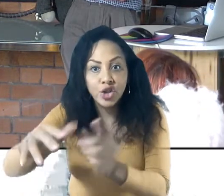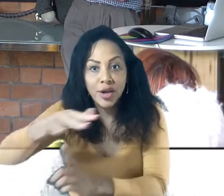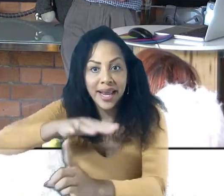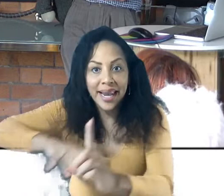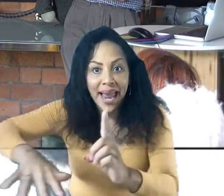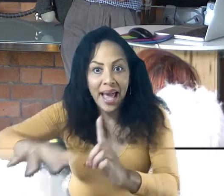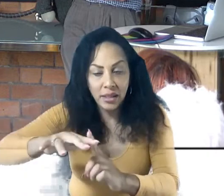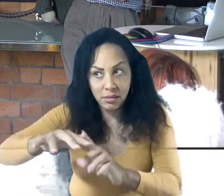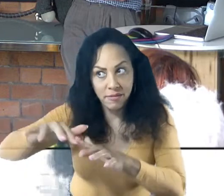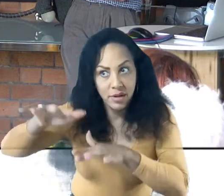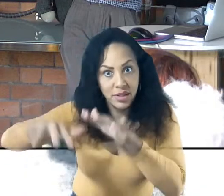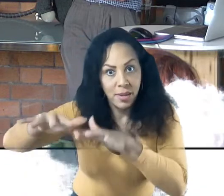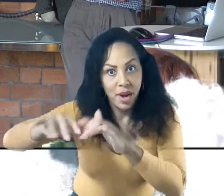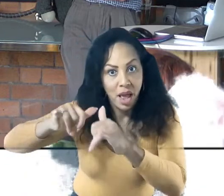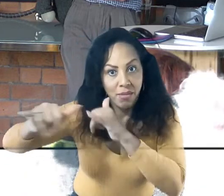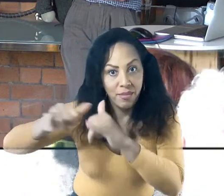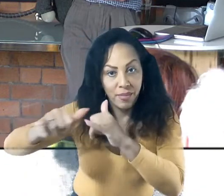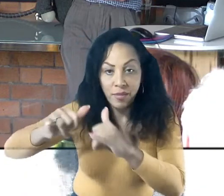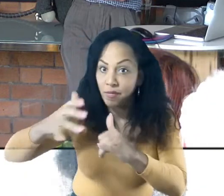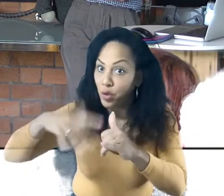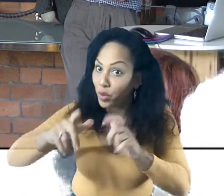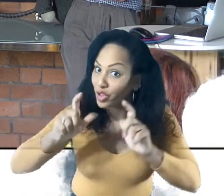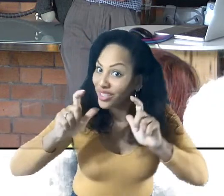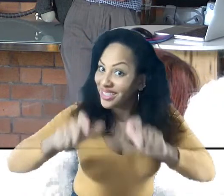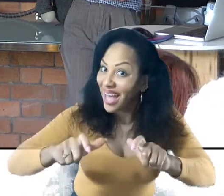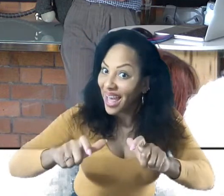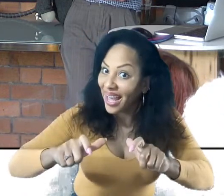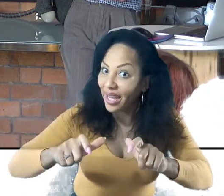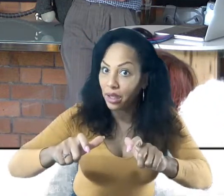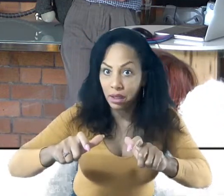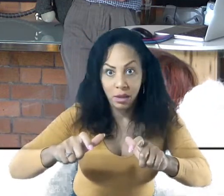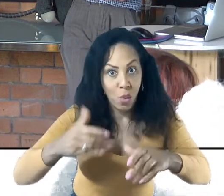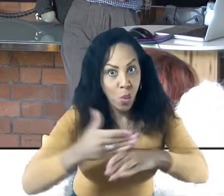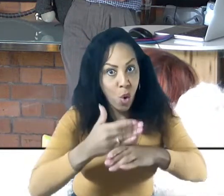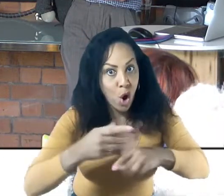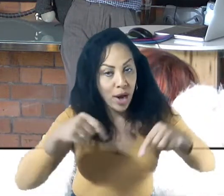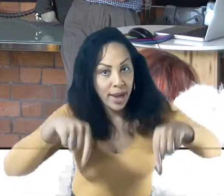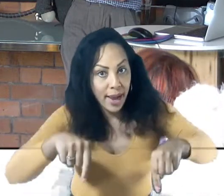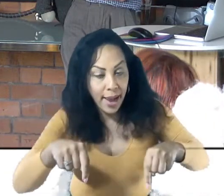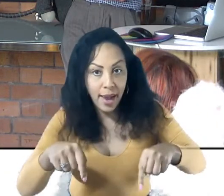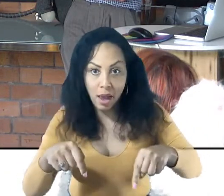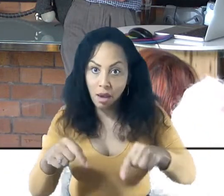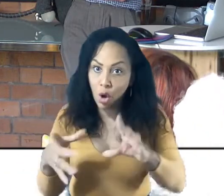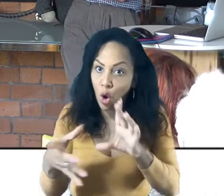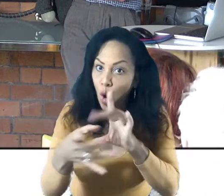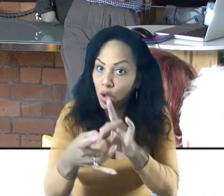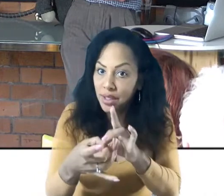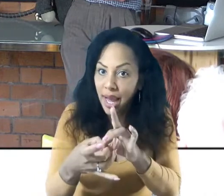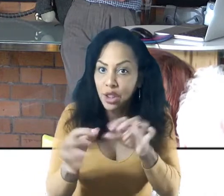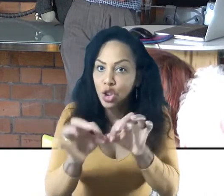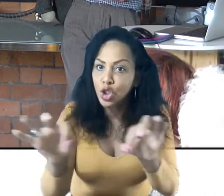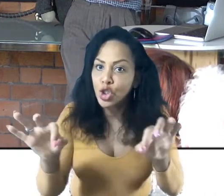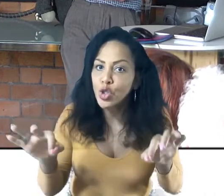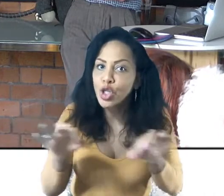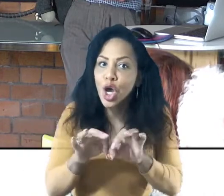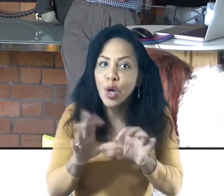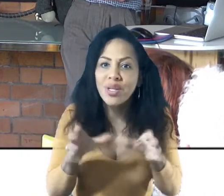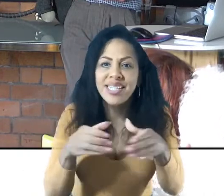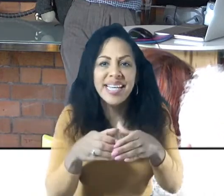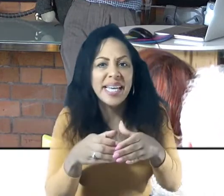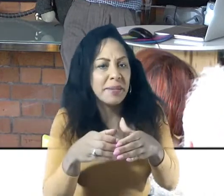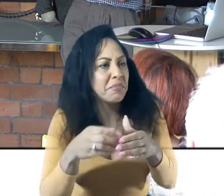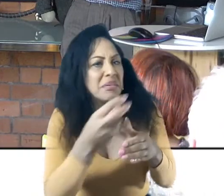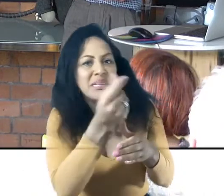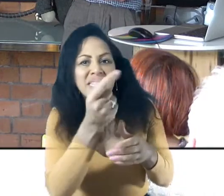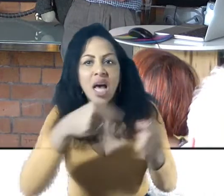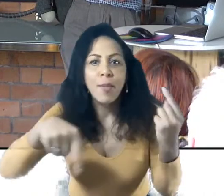in the studio wants to stick around Hot Desk today or find out more about what we do, please find a member of the studio team. They're few and far between today, but we can jade around. I'm